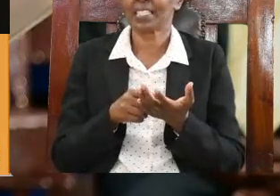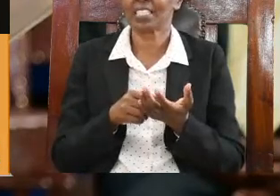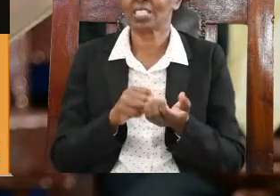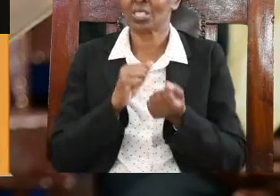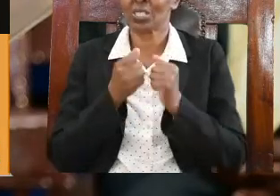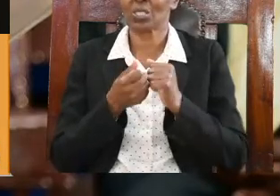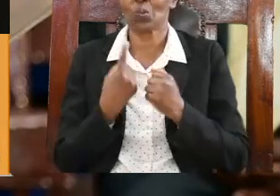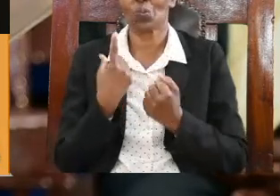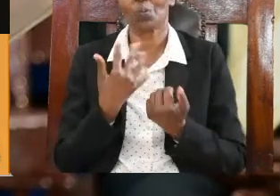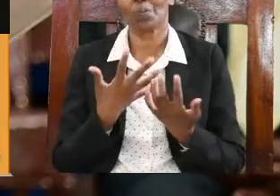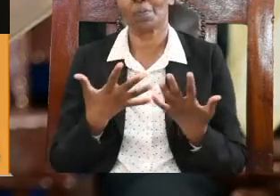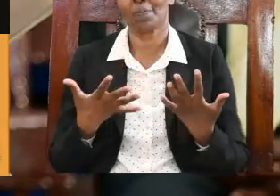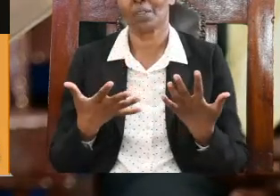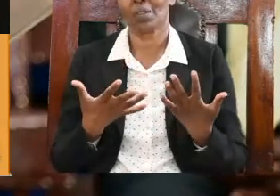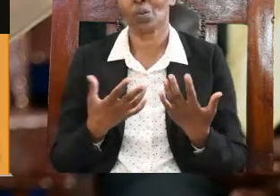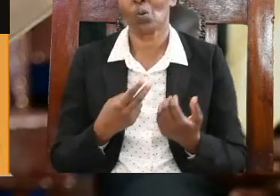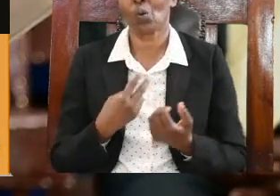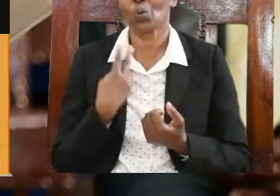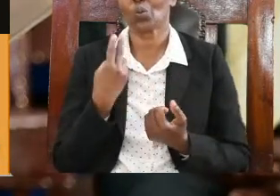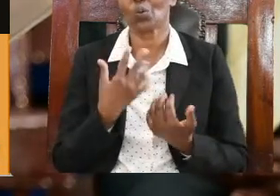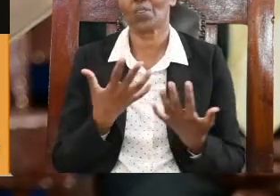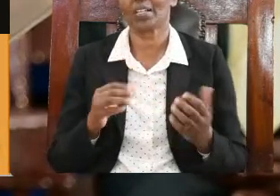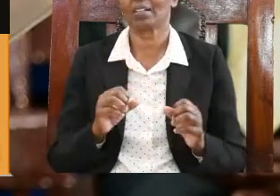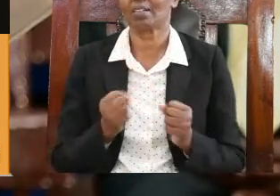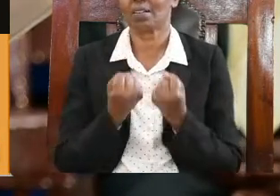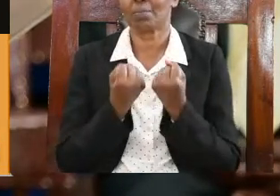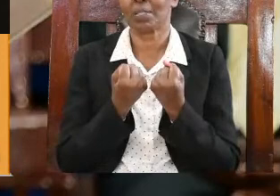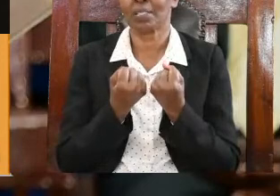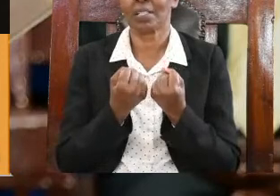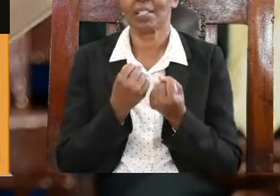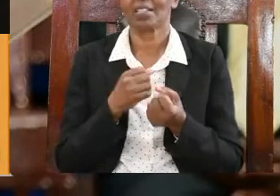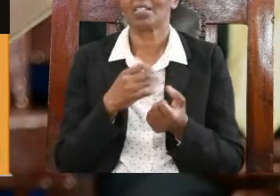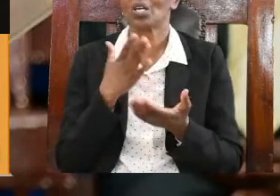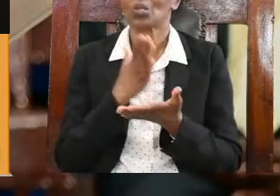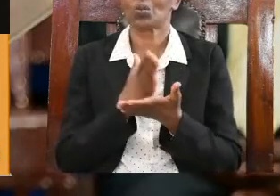thing or two things happen is that the truth